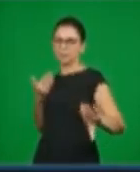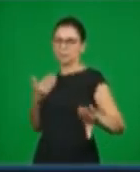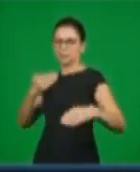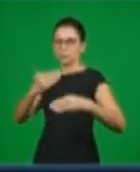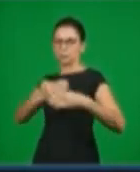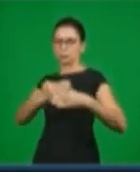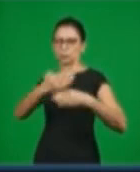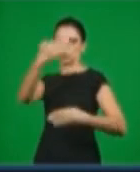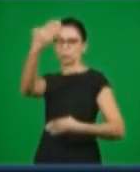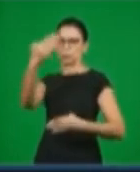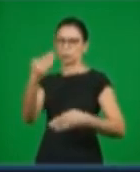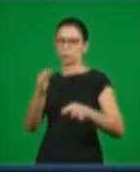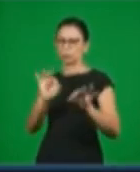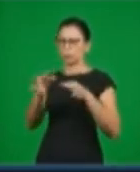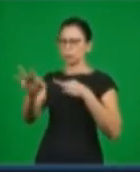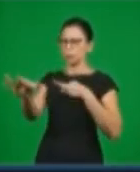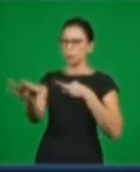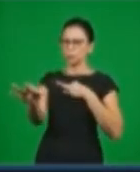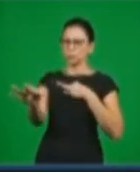wall.